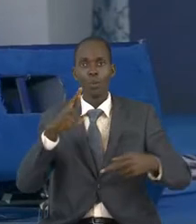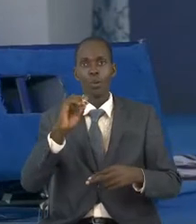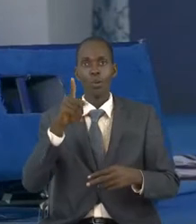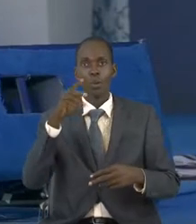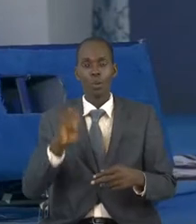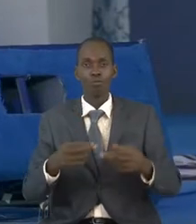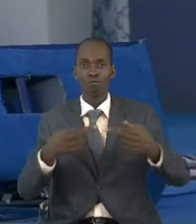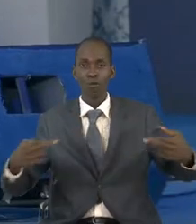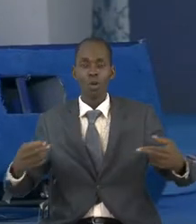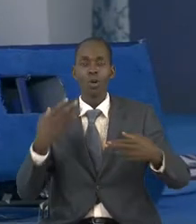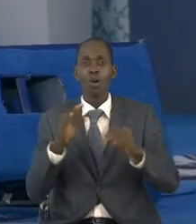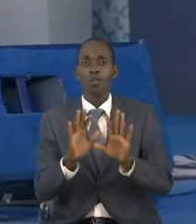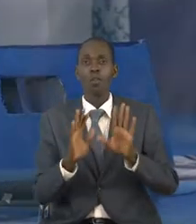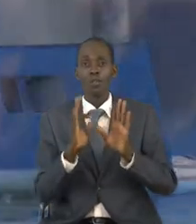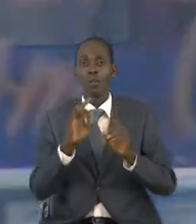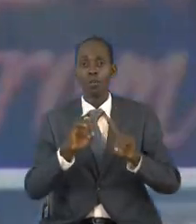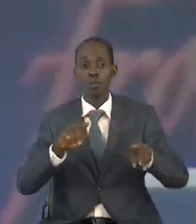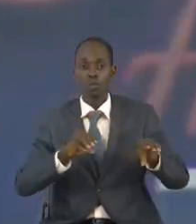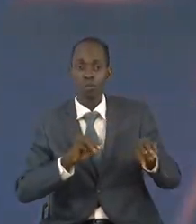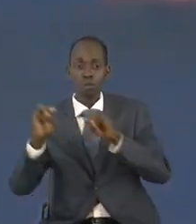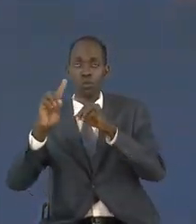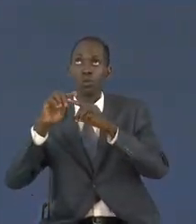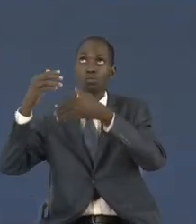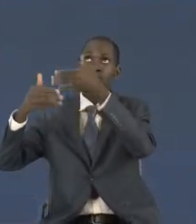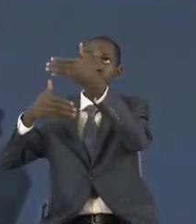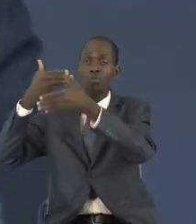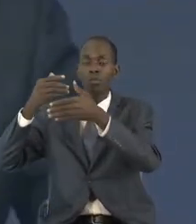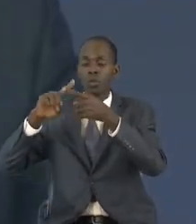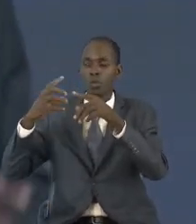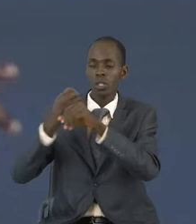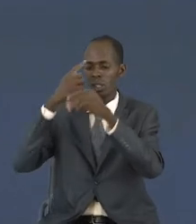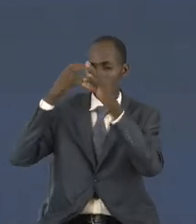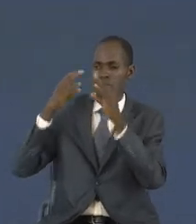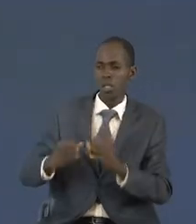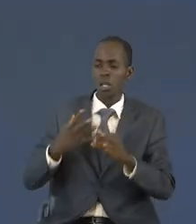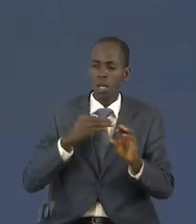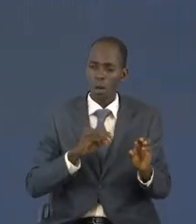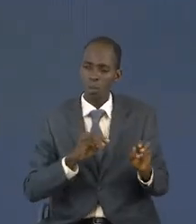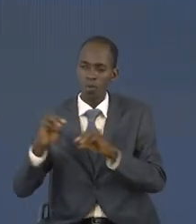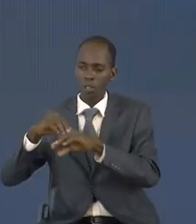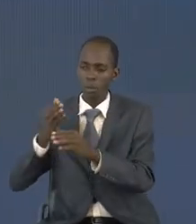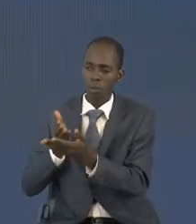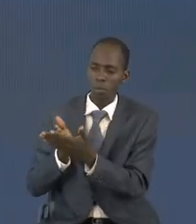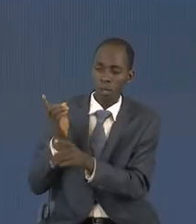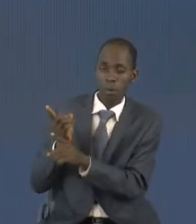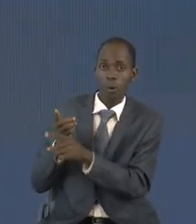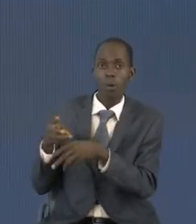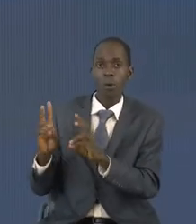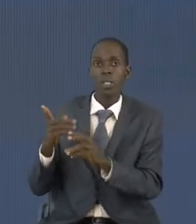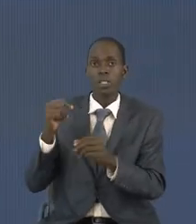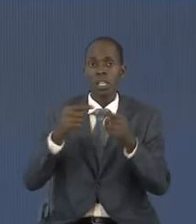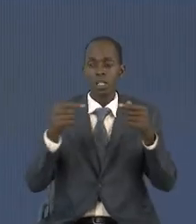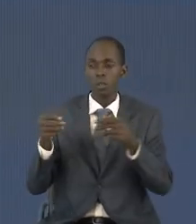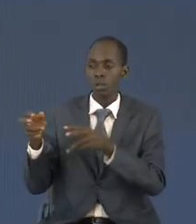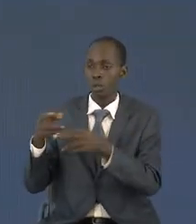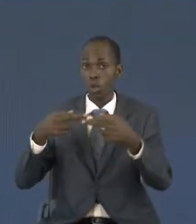If they want to move and progress, take that decision and move the right direction, the enemy pulls that rope and